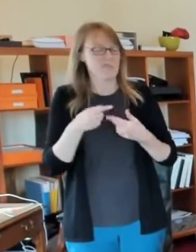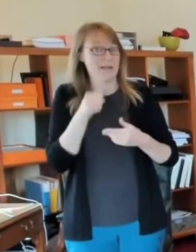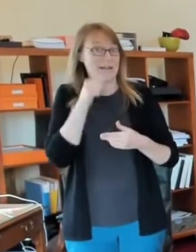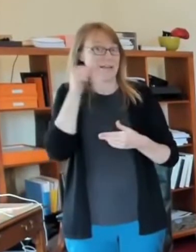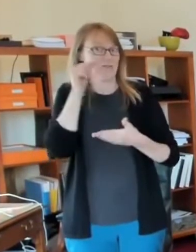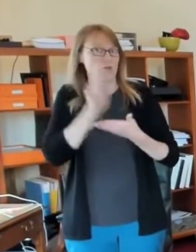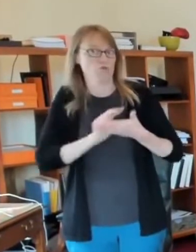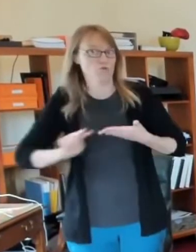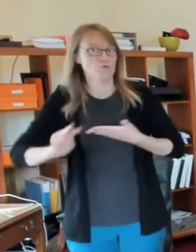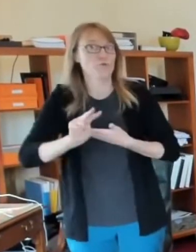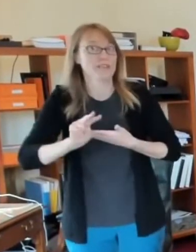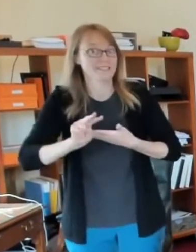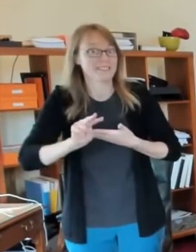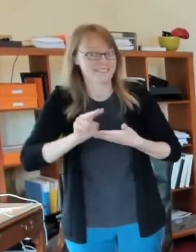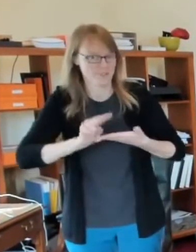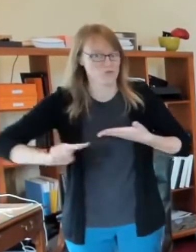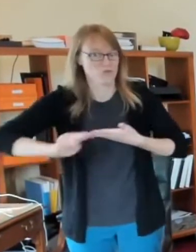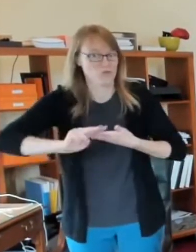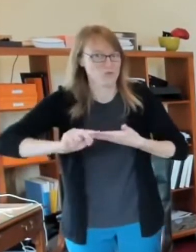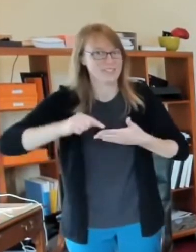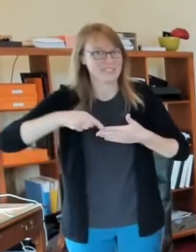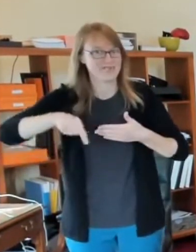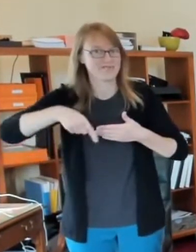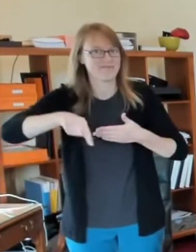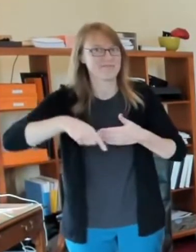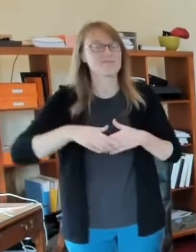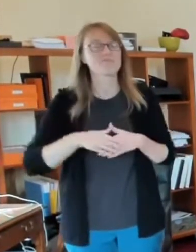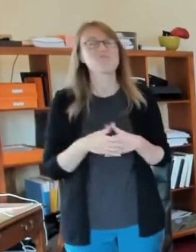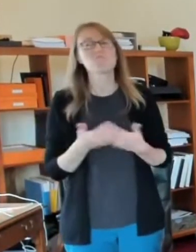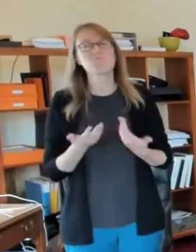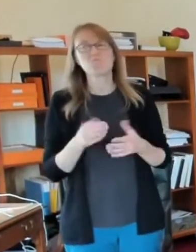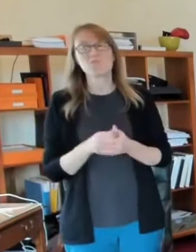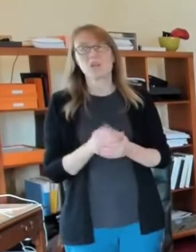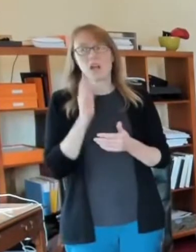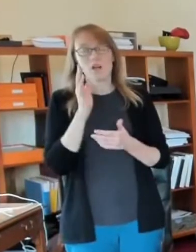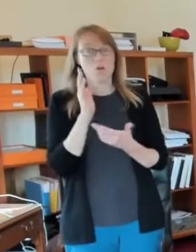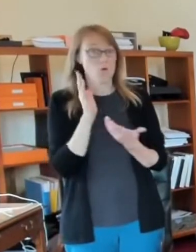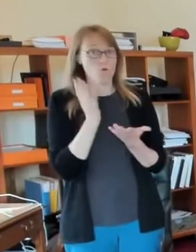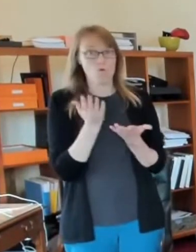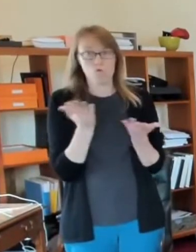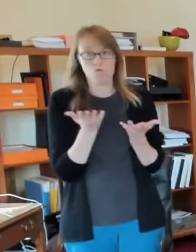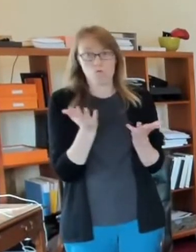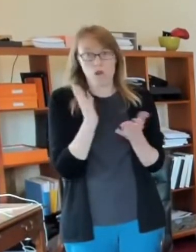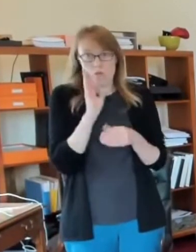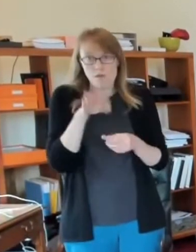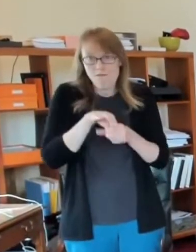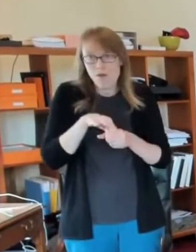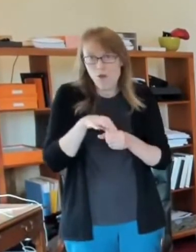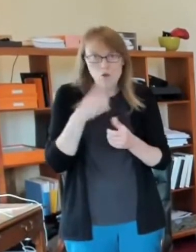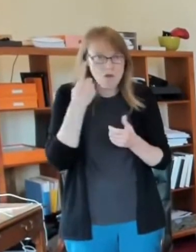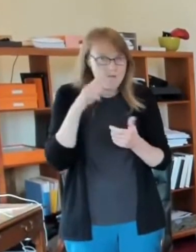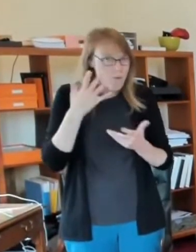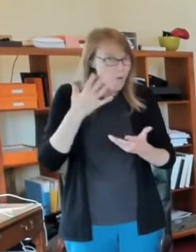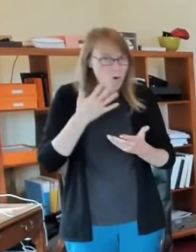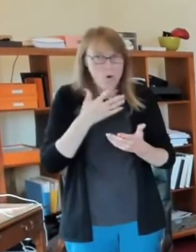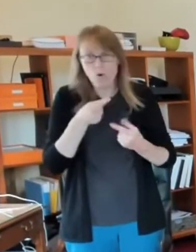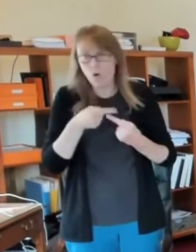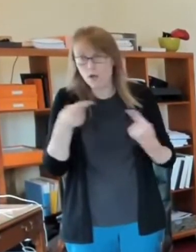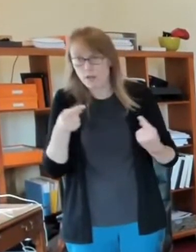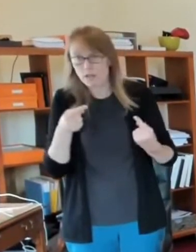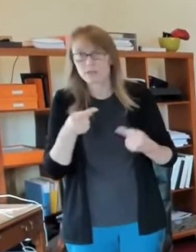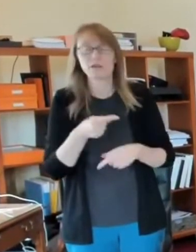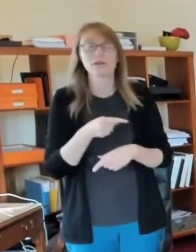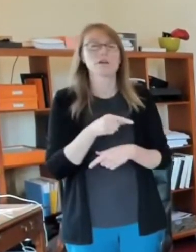ballot, including Medicaid expansion, including a number of primaries in